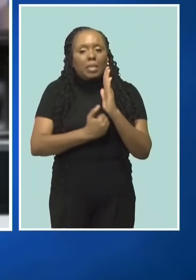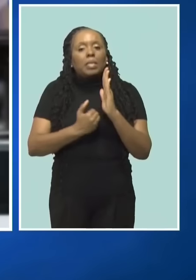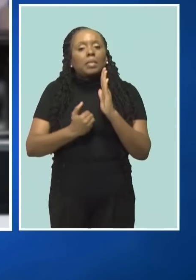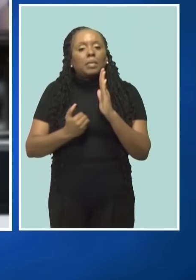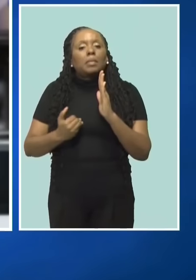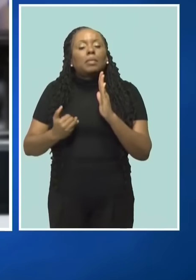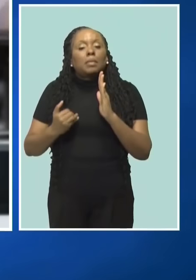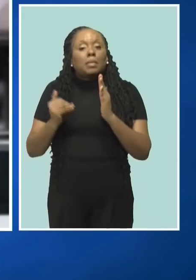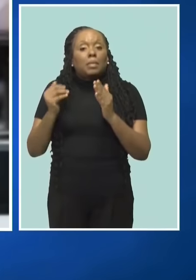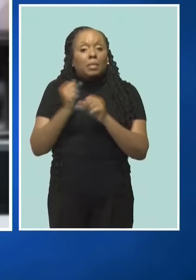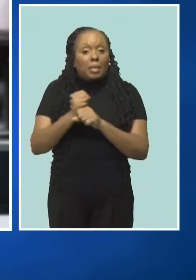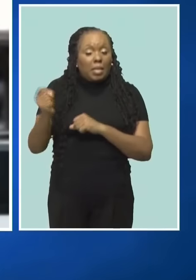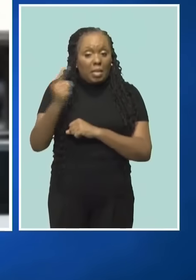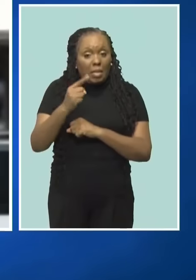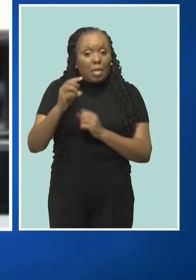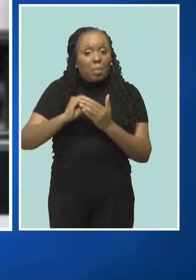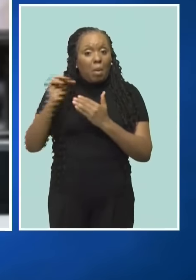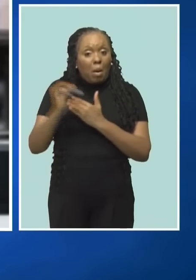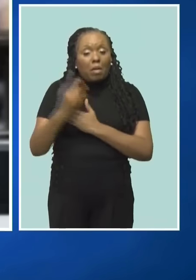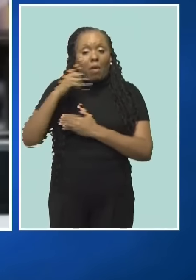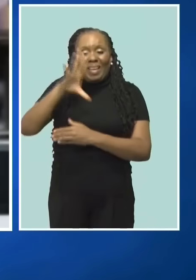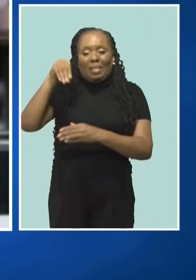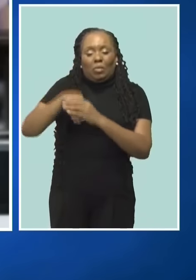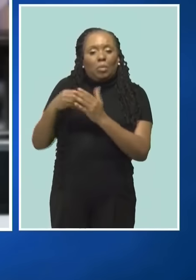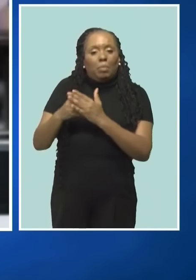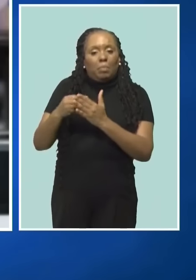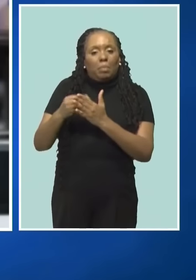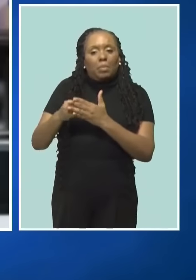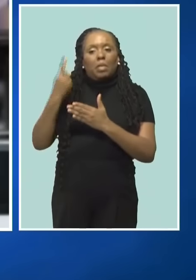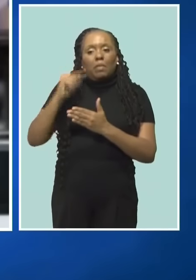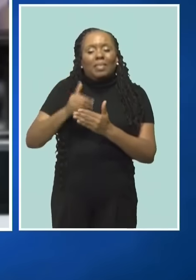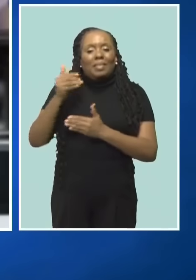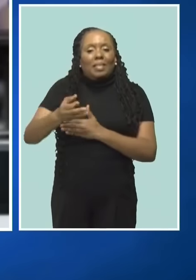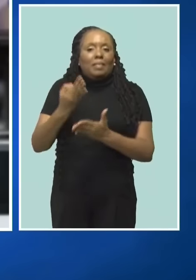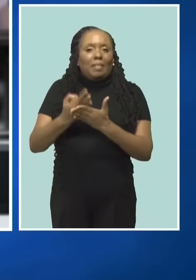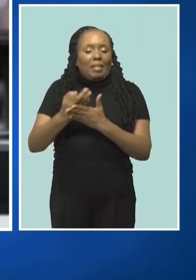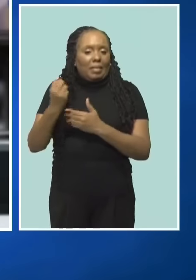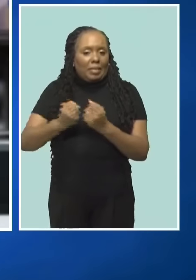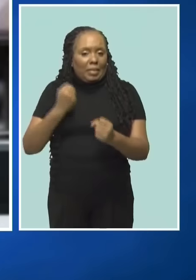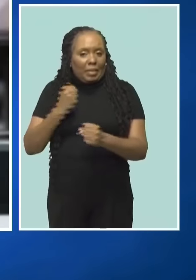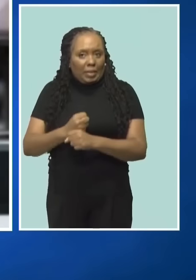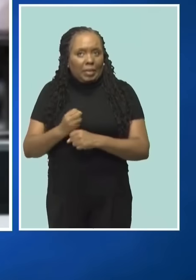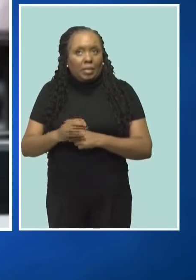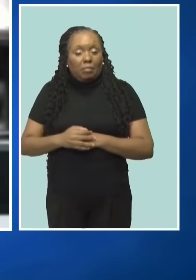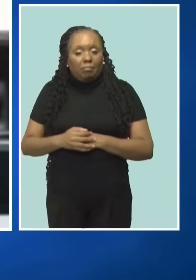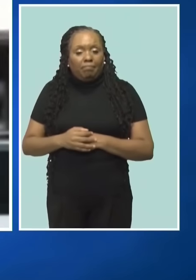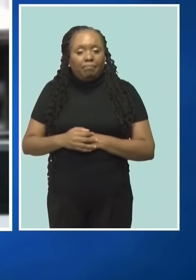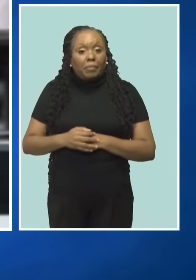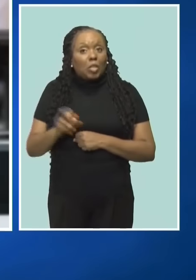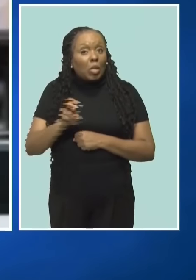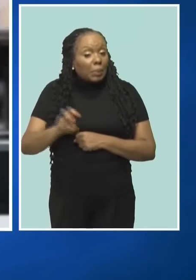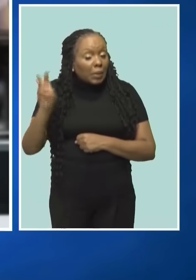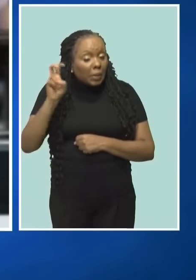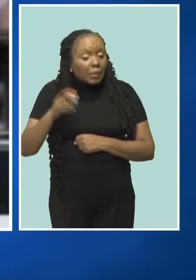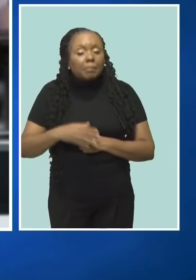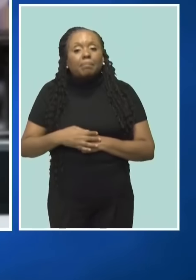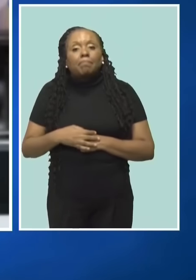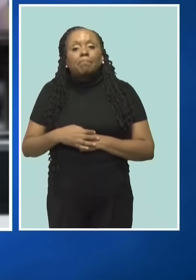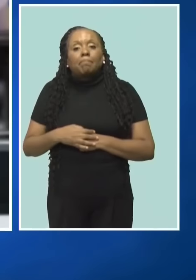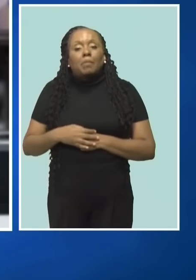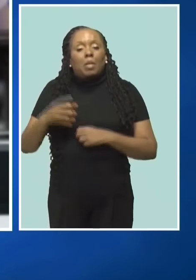next year, so the funds can be included in the estimates for the next financial year. As it relates to transportation, Prime Minister Motley